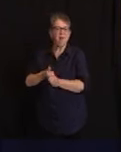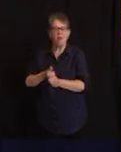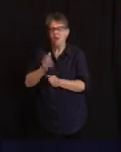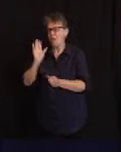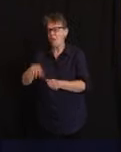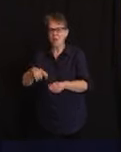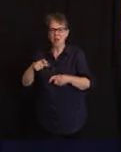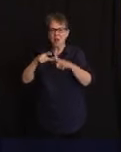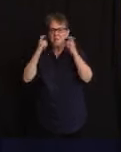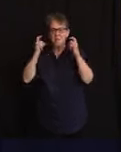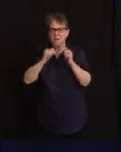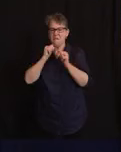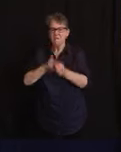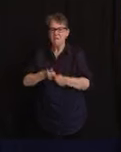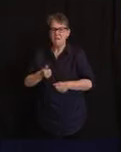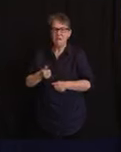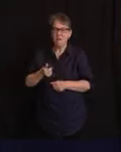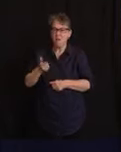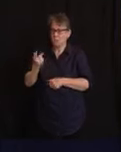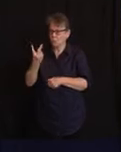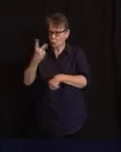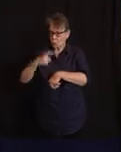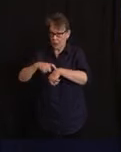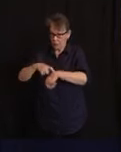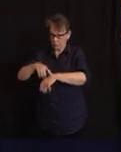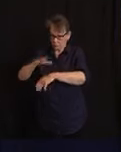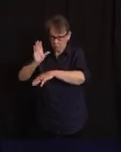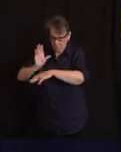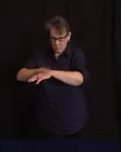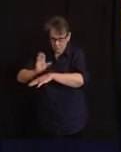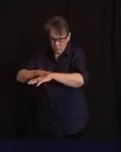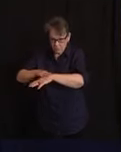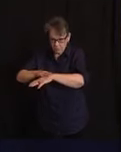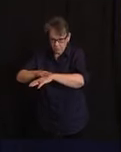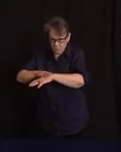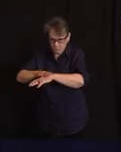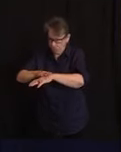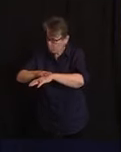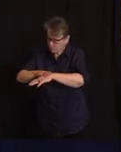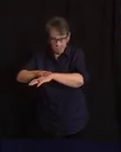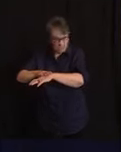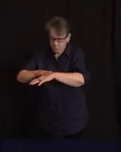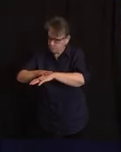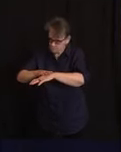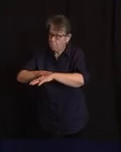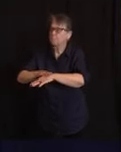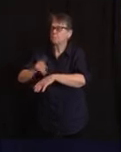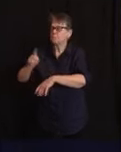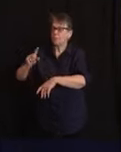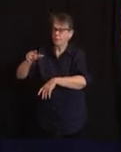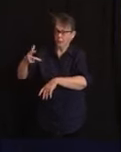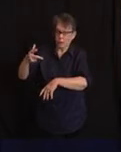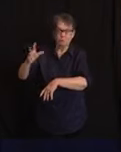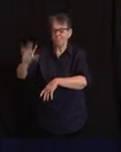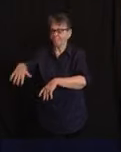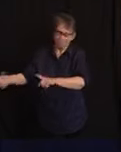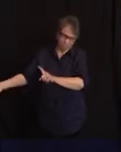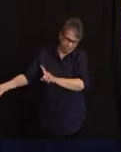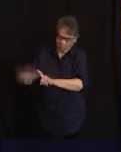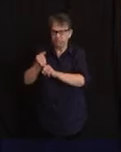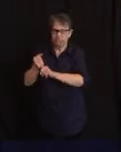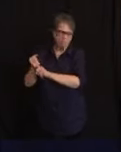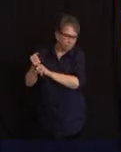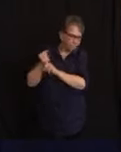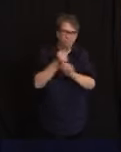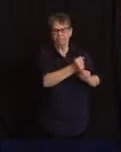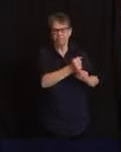which means that he was lodged in a county jail. So it is one of the charges that we ask all law enforcement to track and